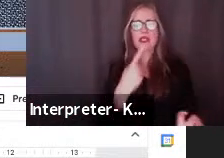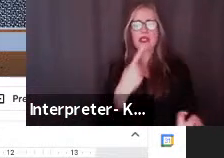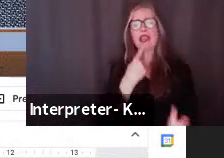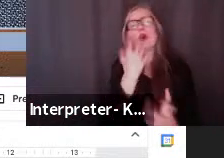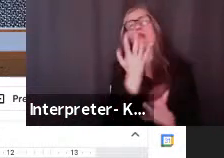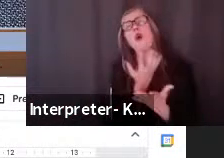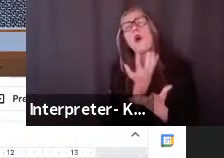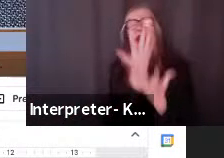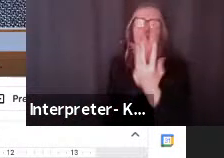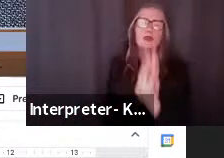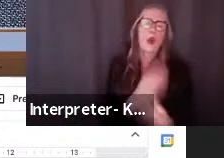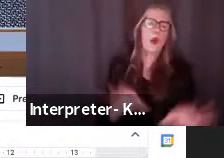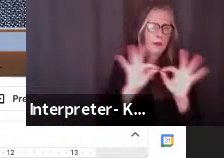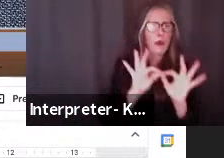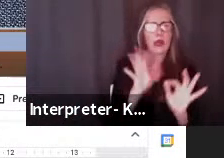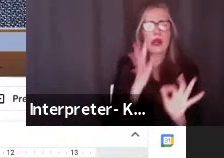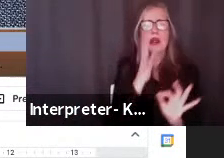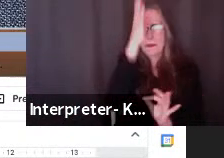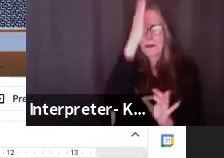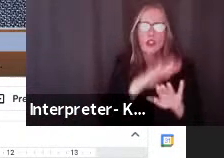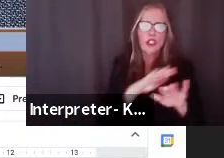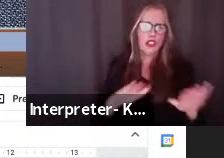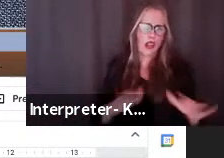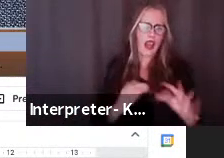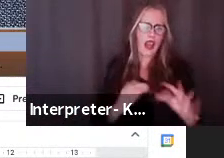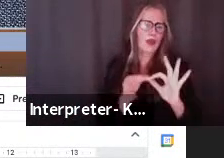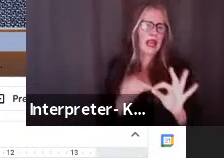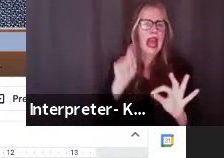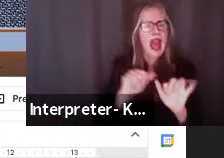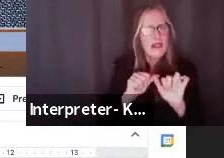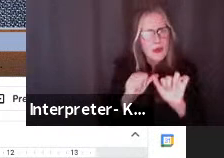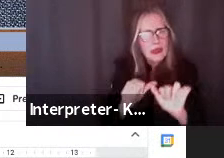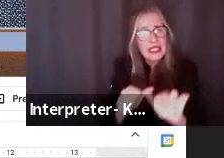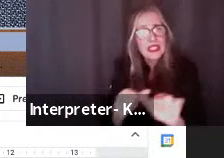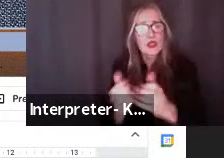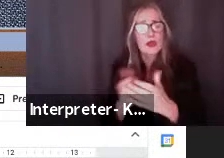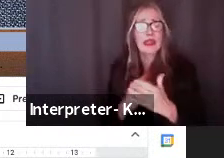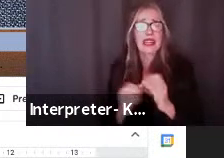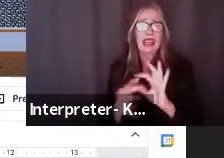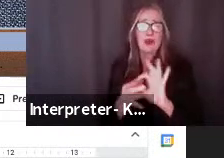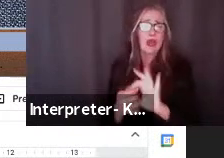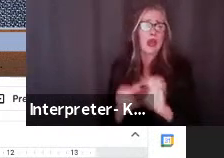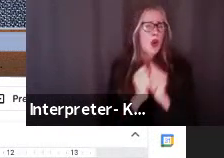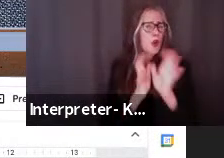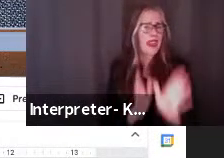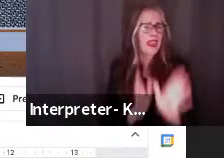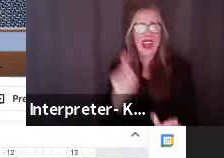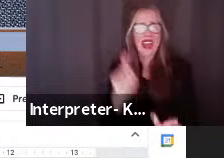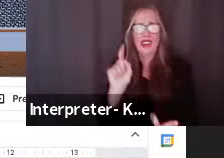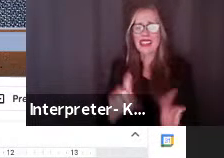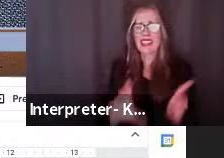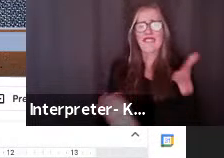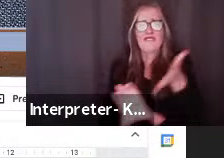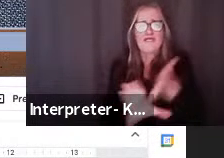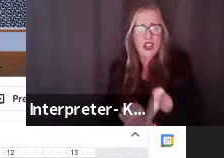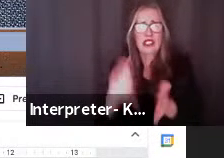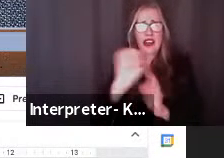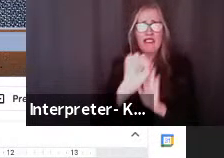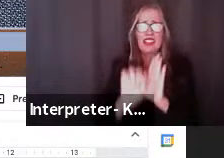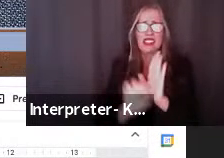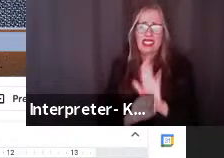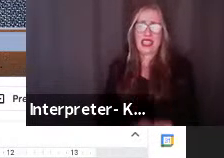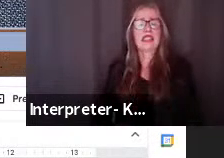relationship is the rights to remain retain that relationship without a necessary interference of the state is constitutionally